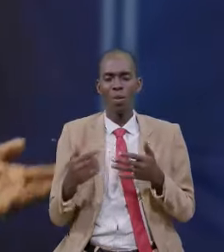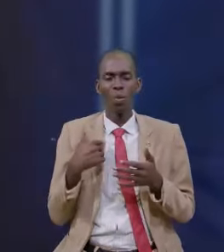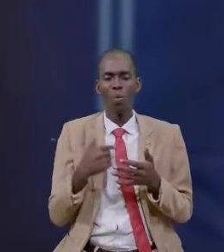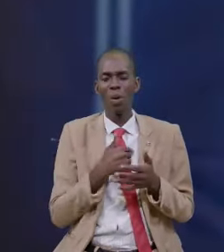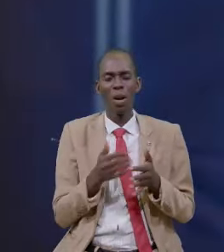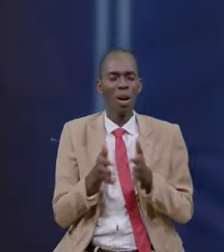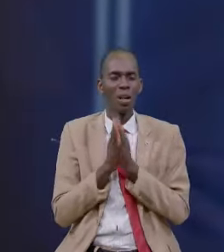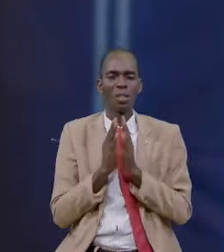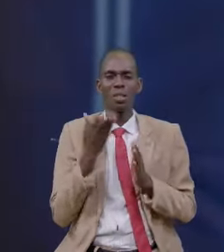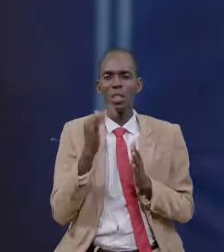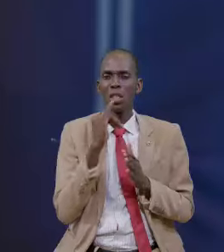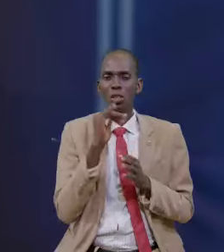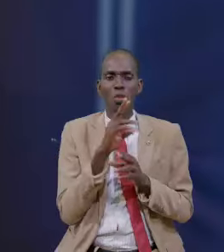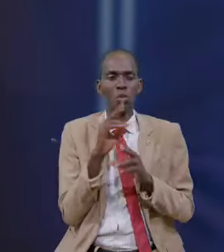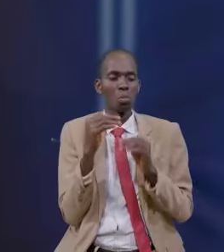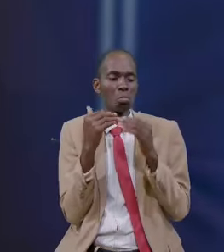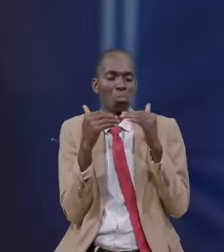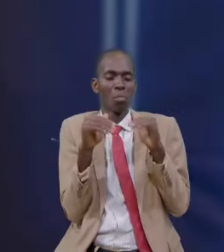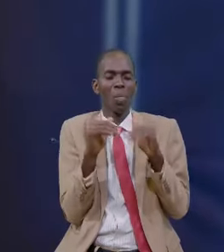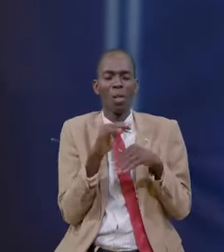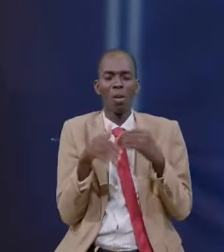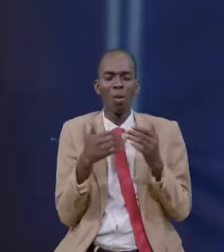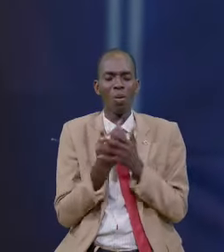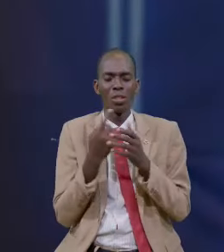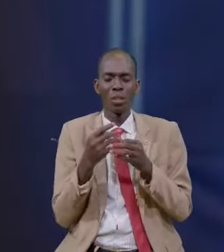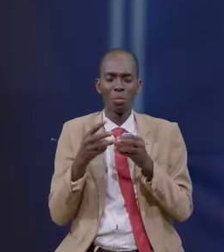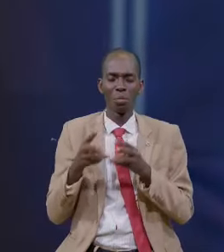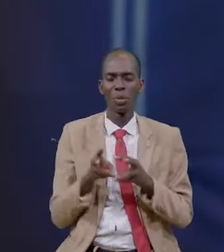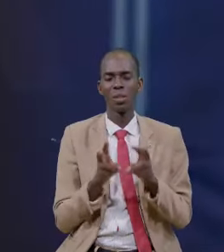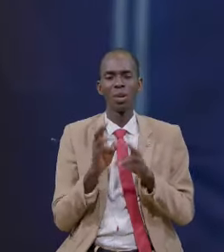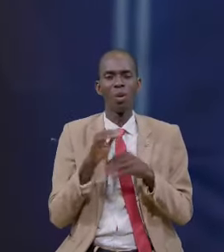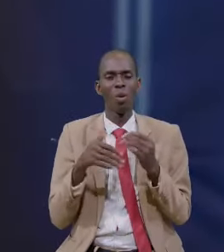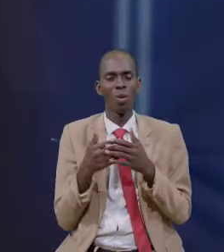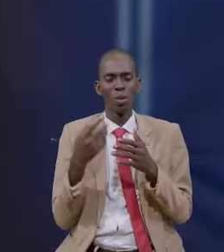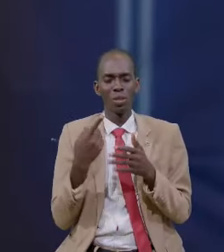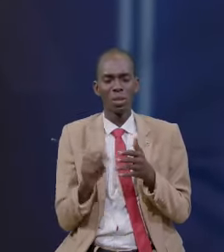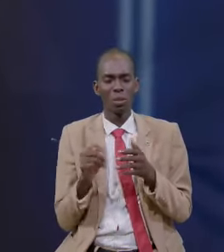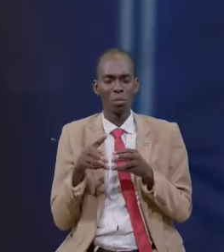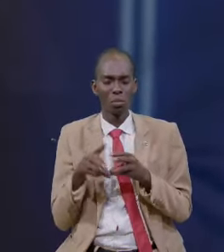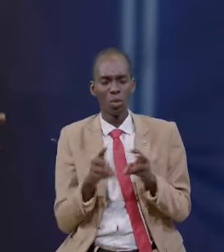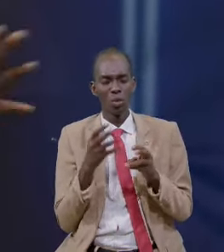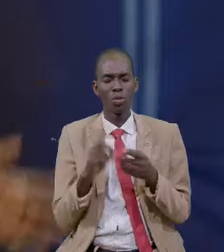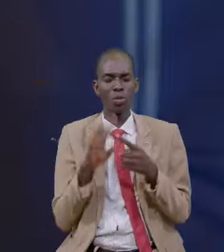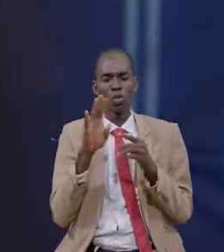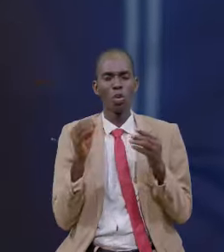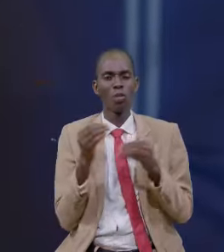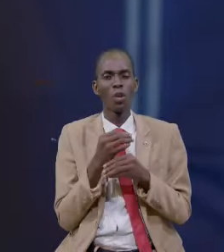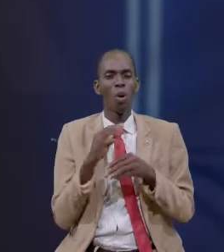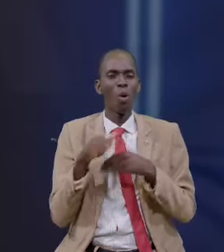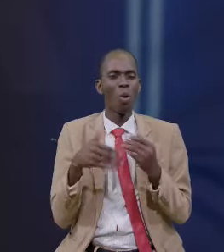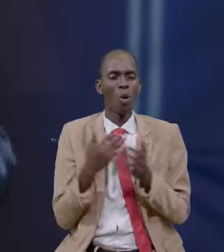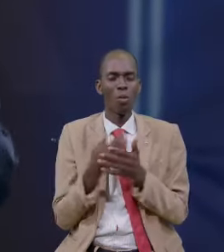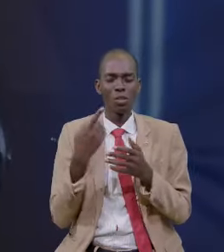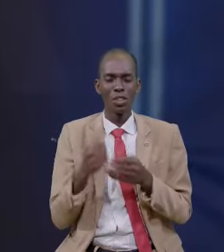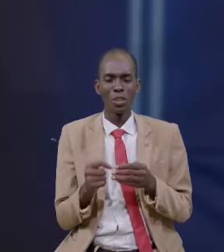no limitation. All the needs of your soul, all the needs of your heart, all the needs of your body, all the needs of